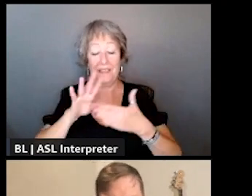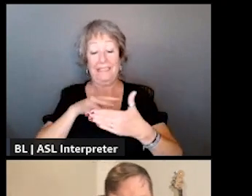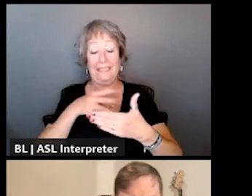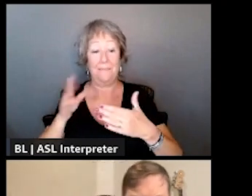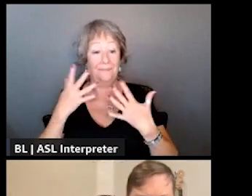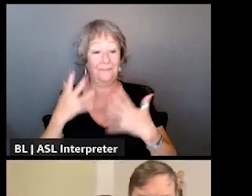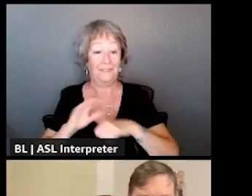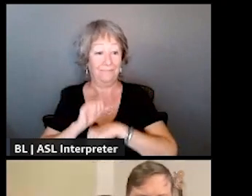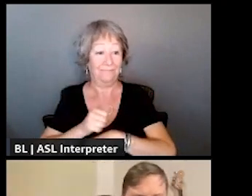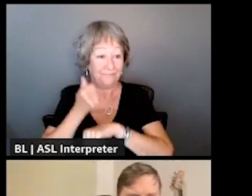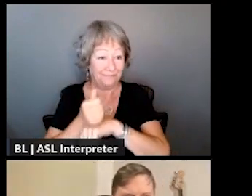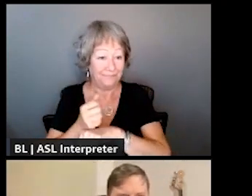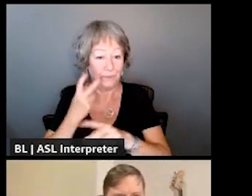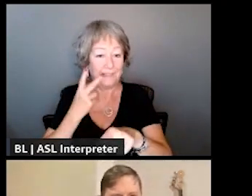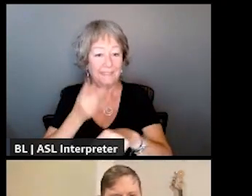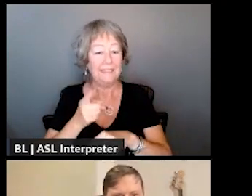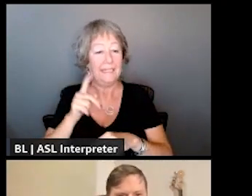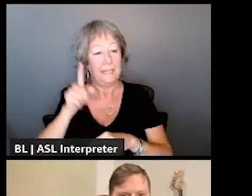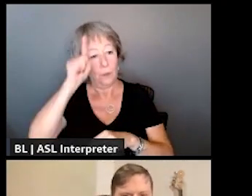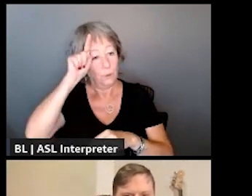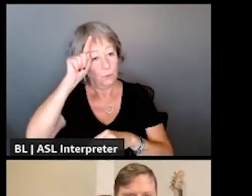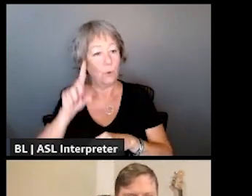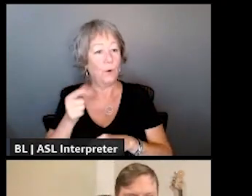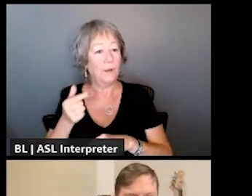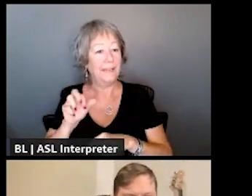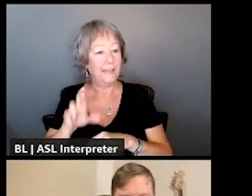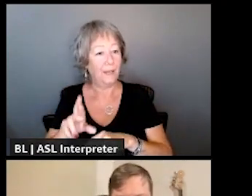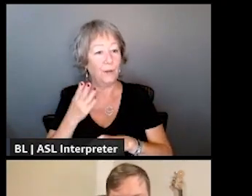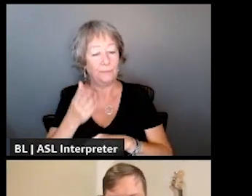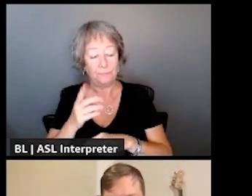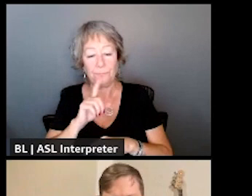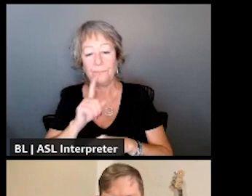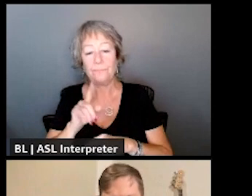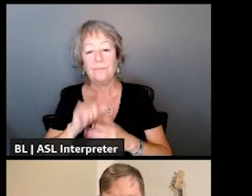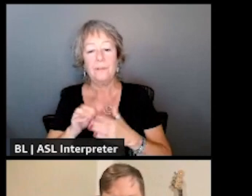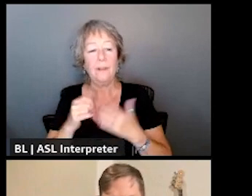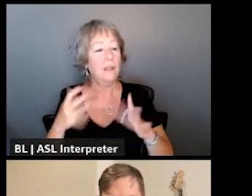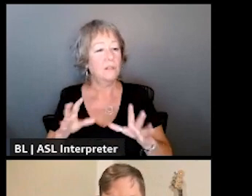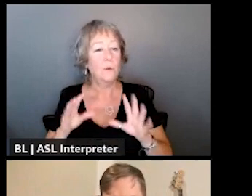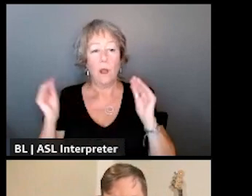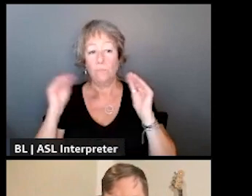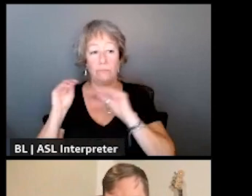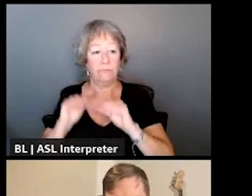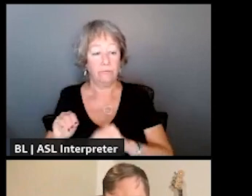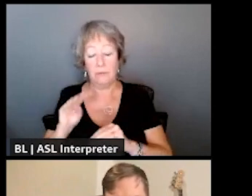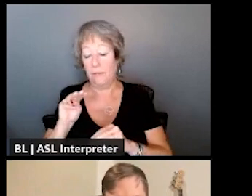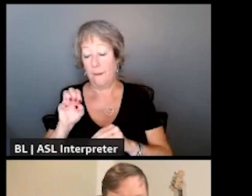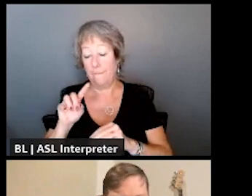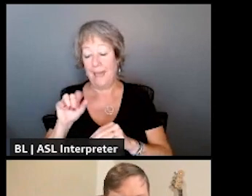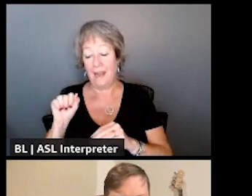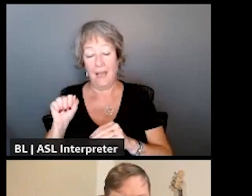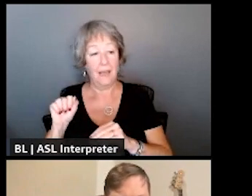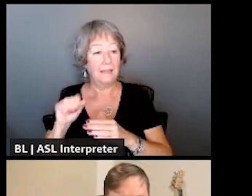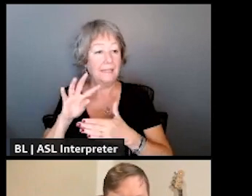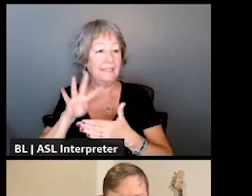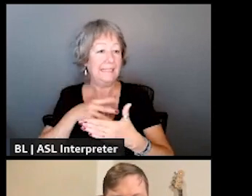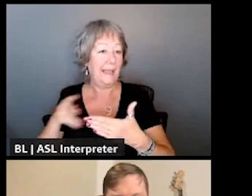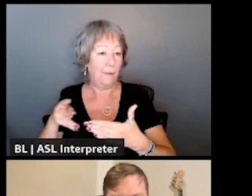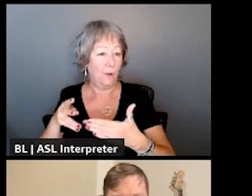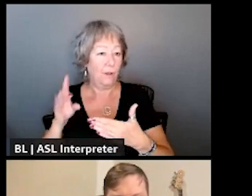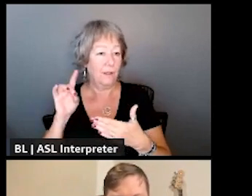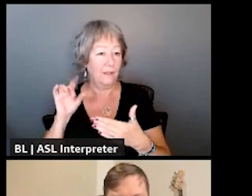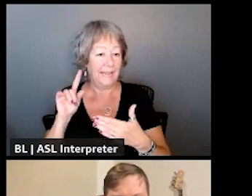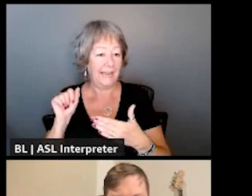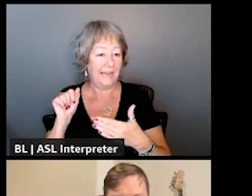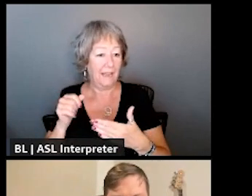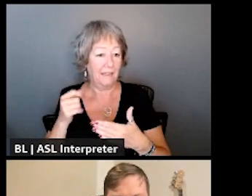see unicorn gear. So the crawler actually populated the metadata table and it created this metadata database. Say that 15